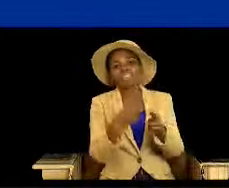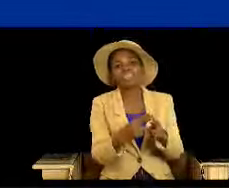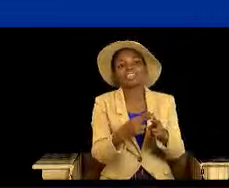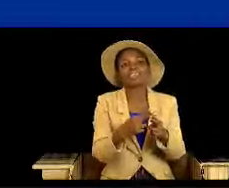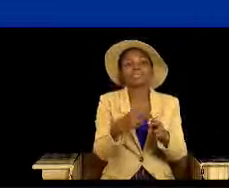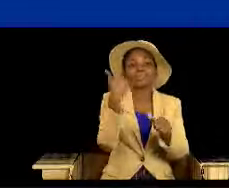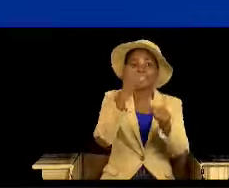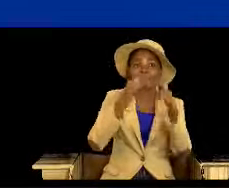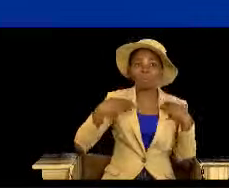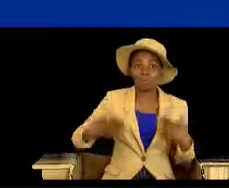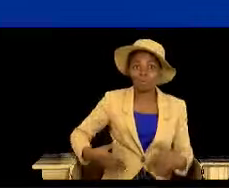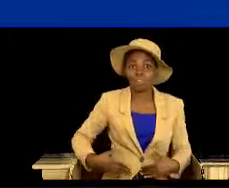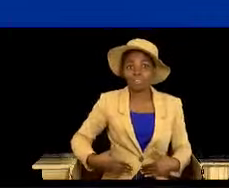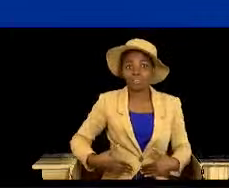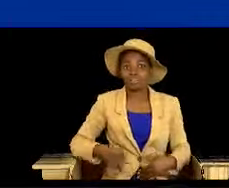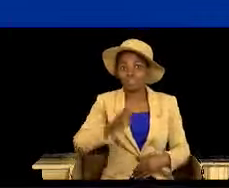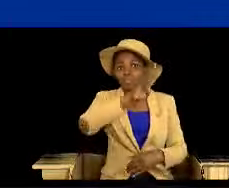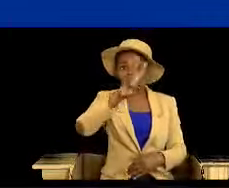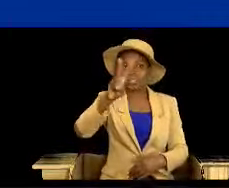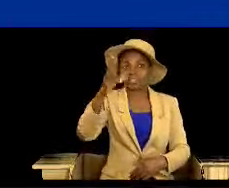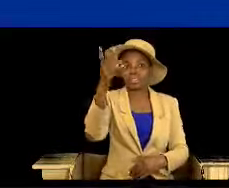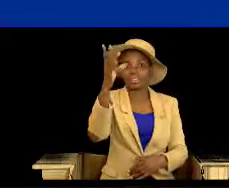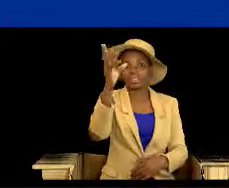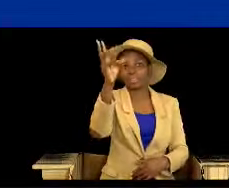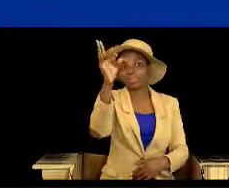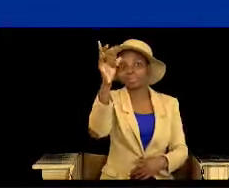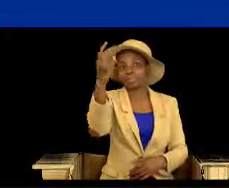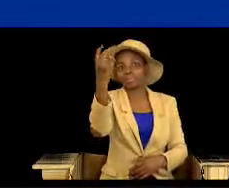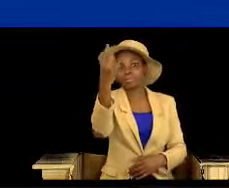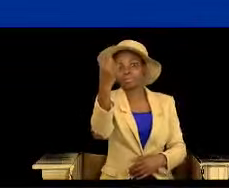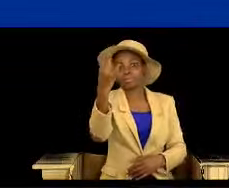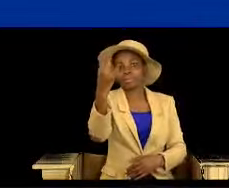everybody verse 11 for